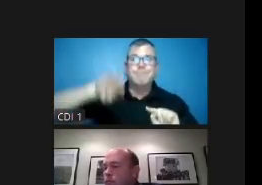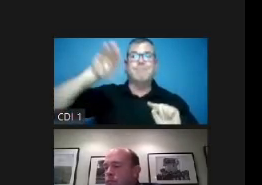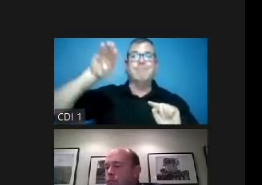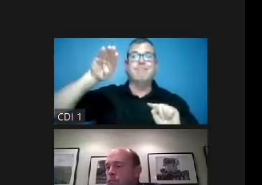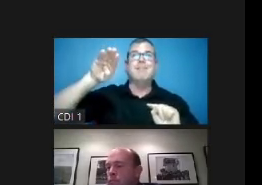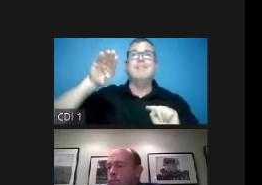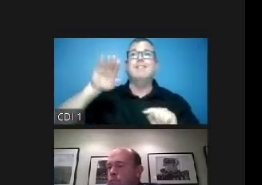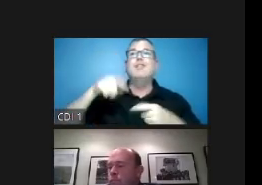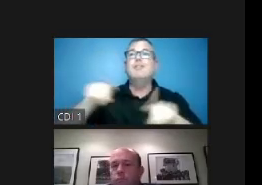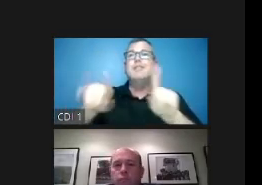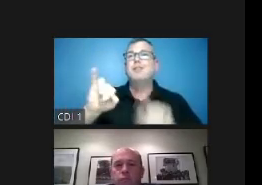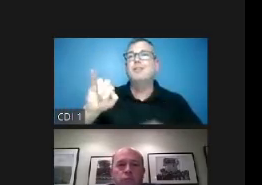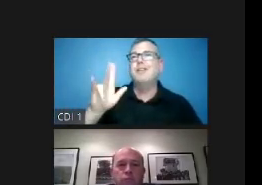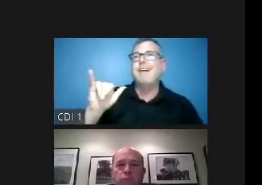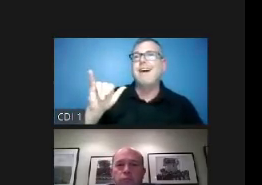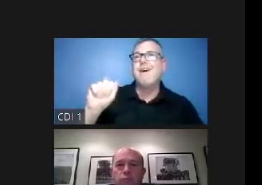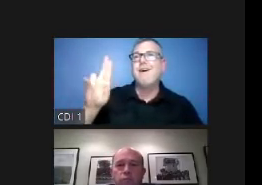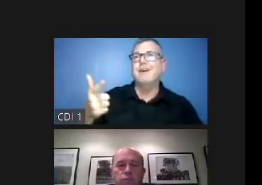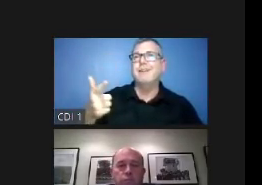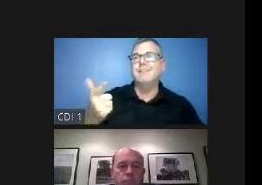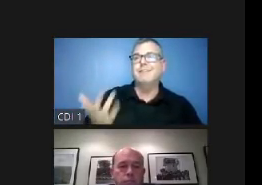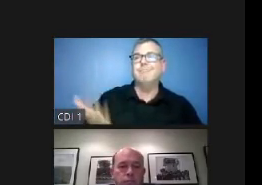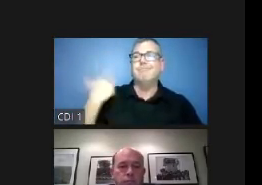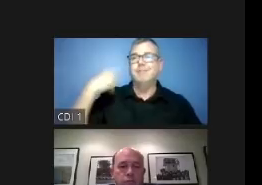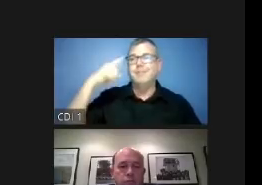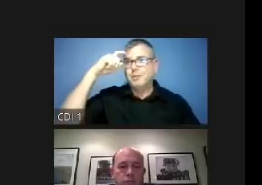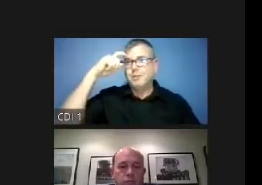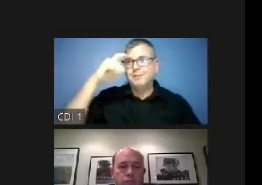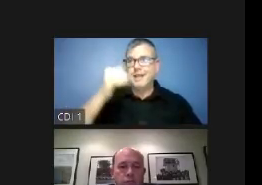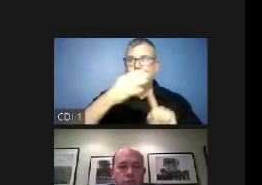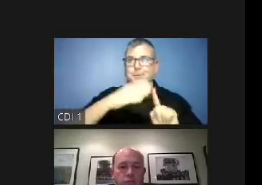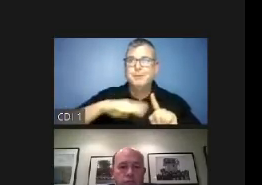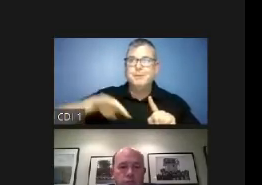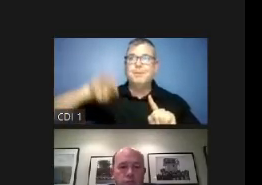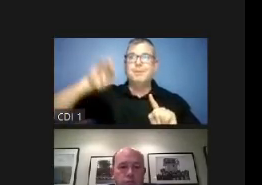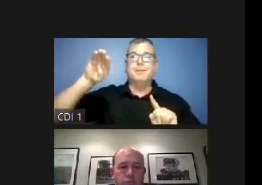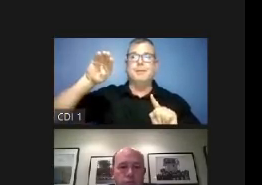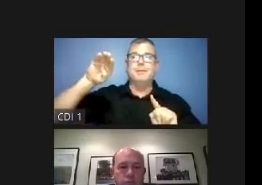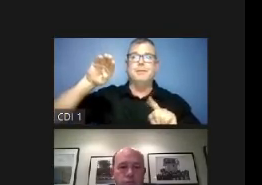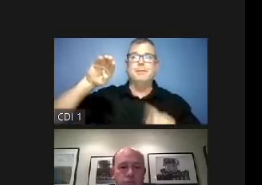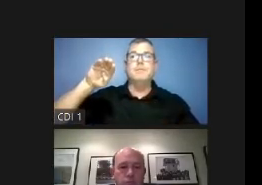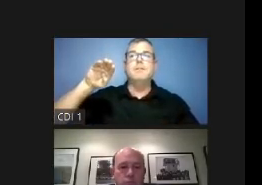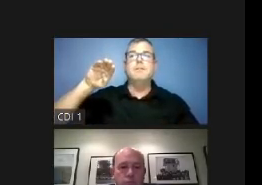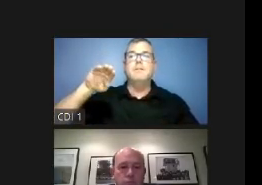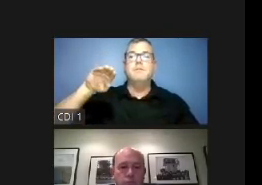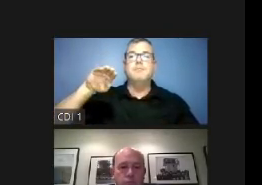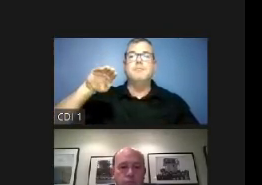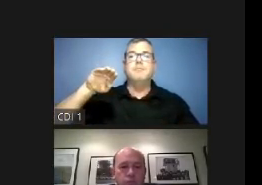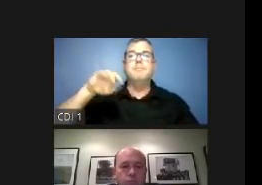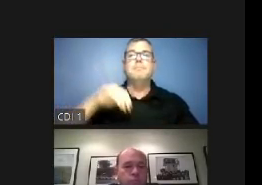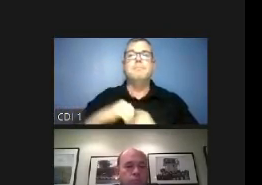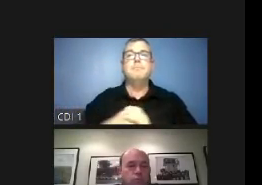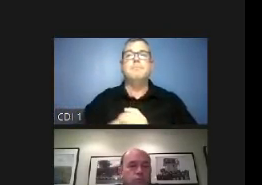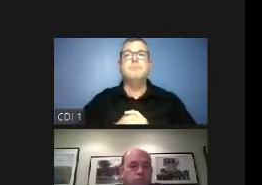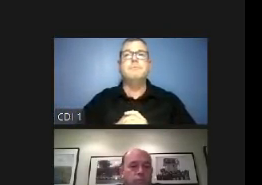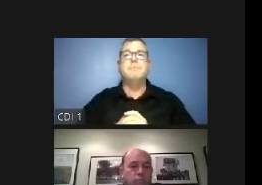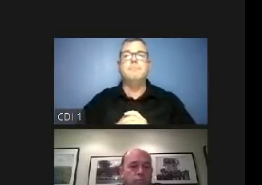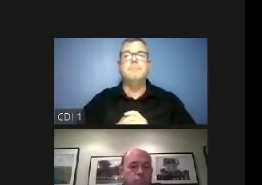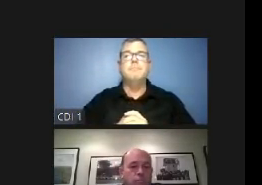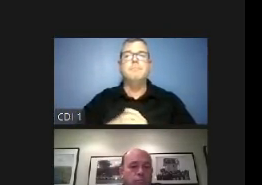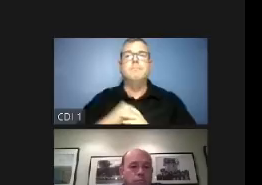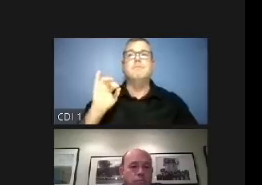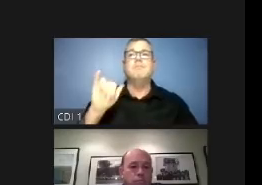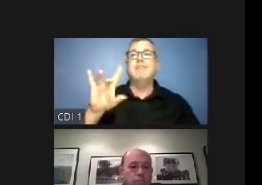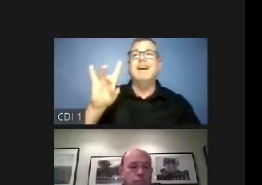primarily, characterized by Latinx residents, essential workers, about 80% of the cases associated with that